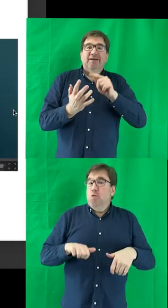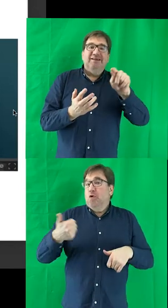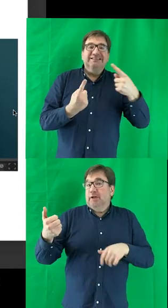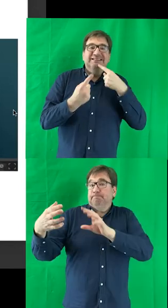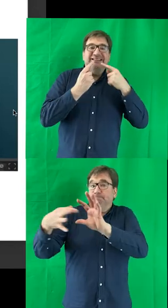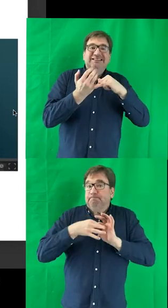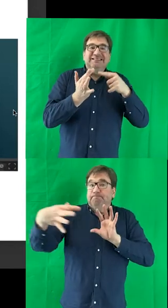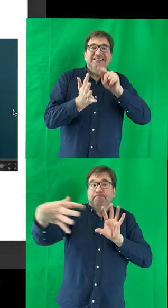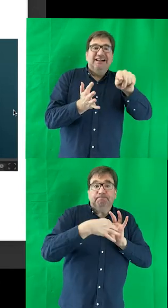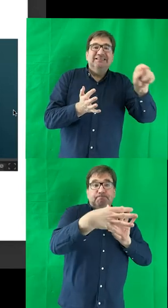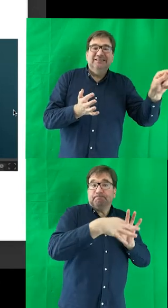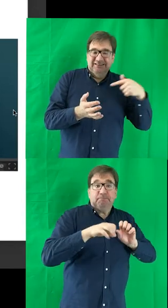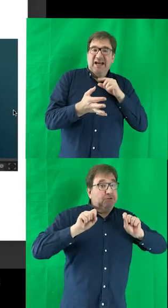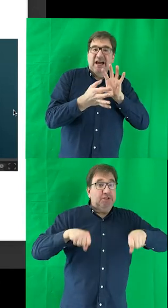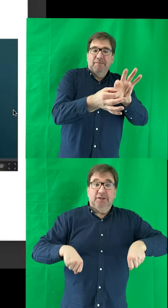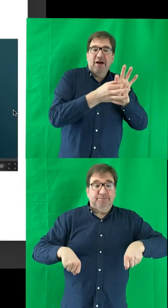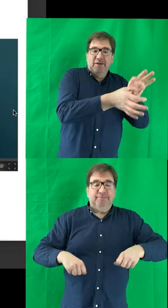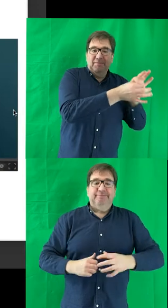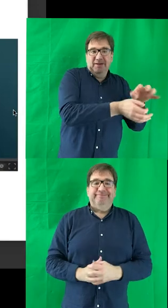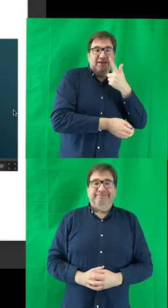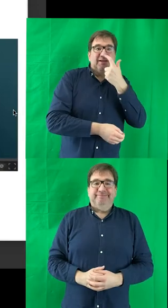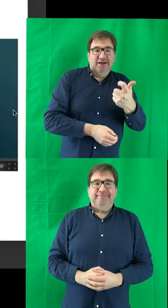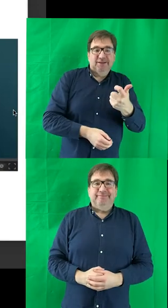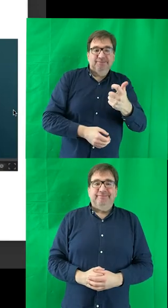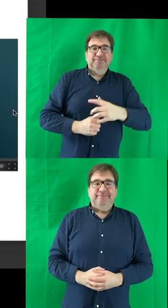other combinations of data sets.